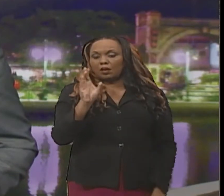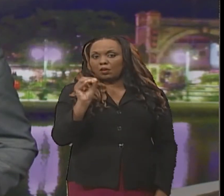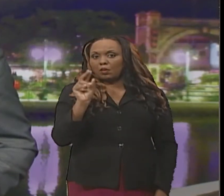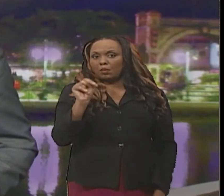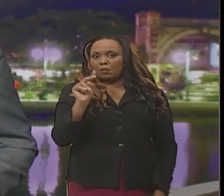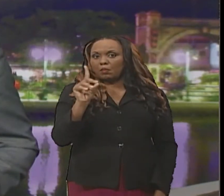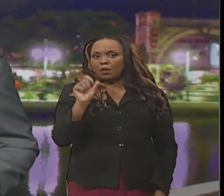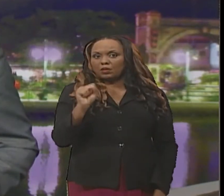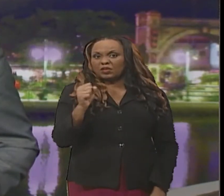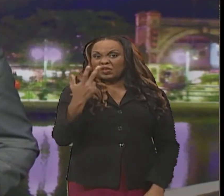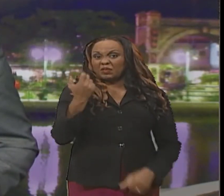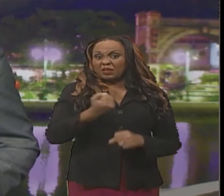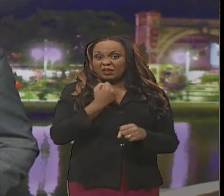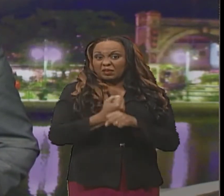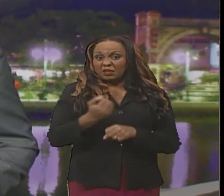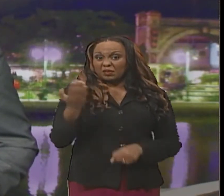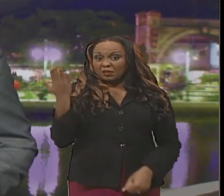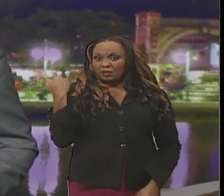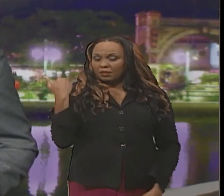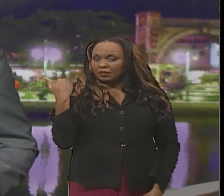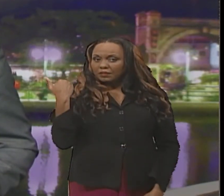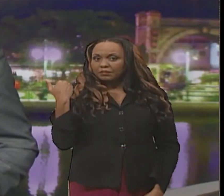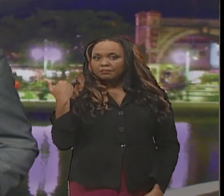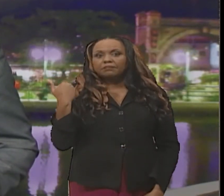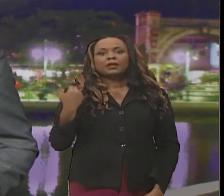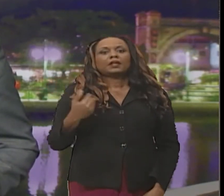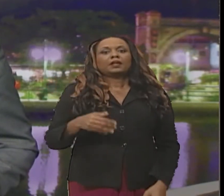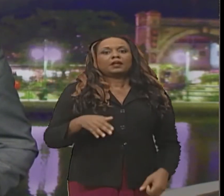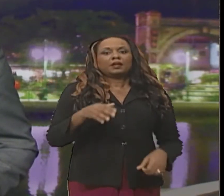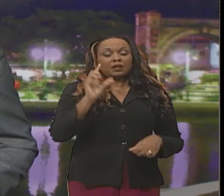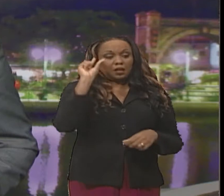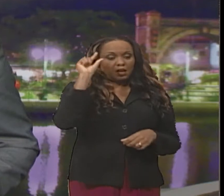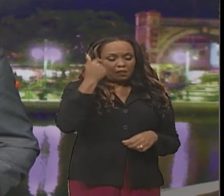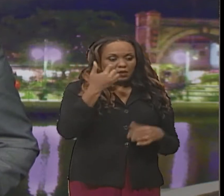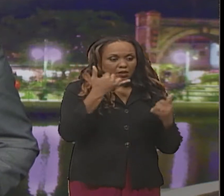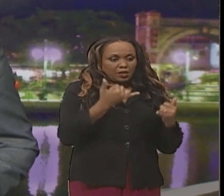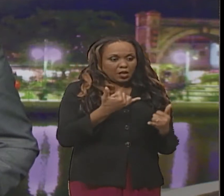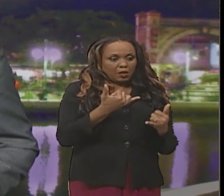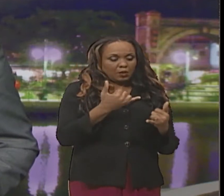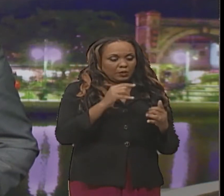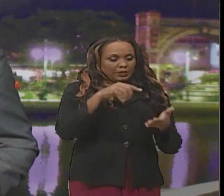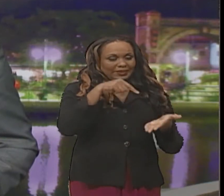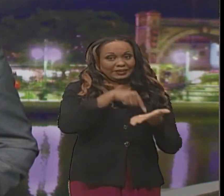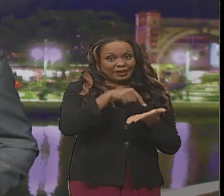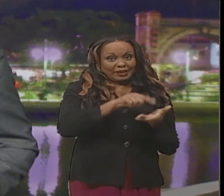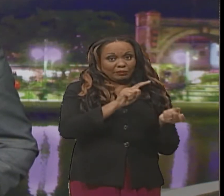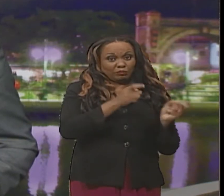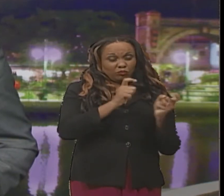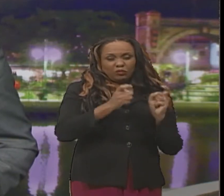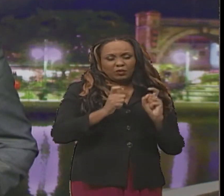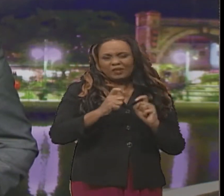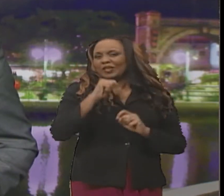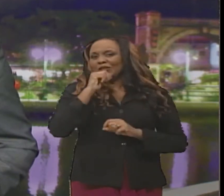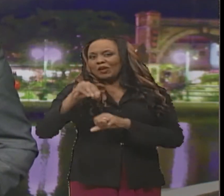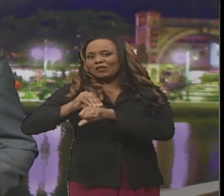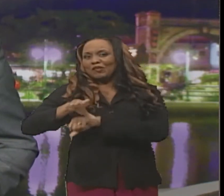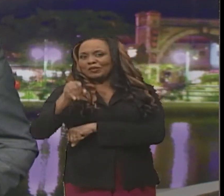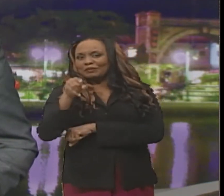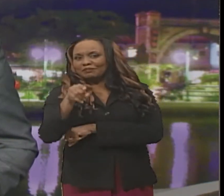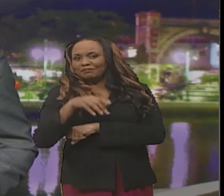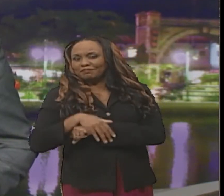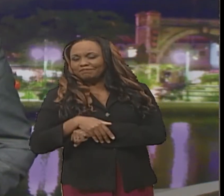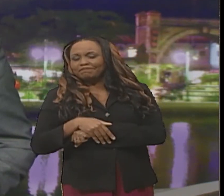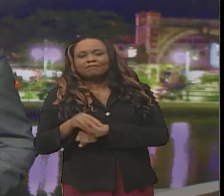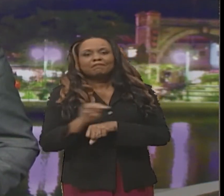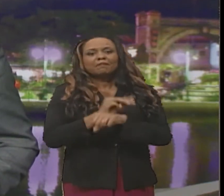marketing campaign, you will not be affected by government's debt restructuring. Minister in the Ministry of Finance, Ryan Strawn, emphasized this